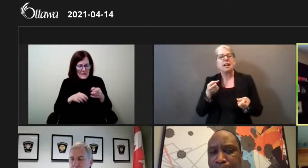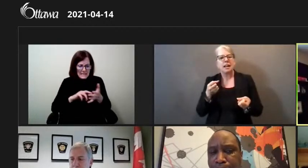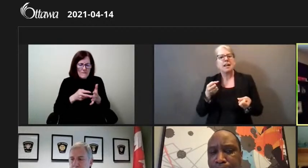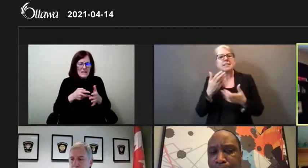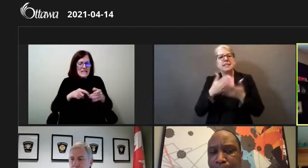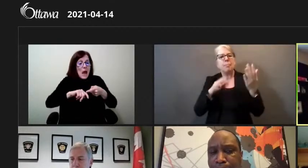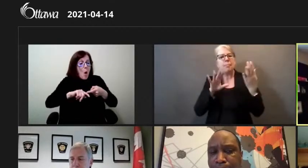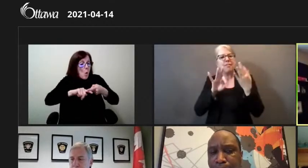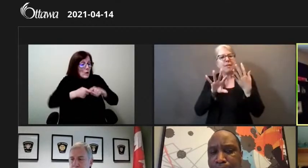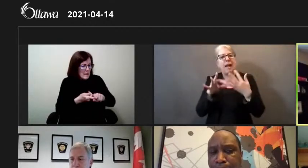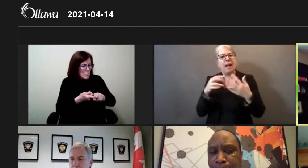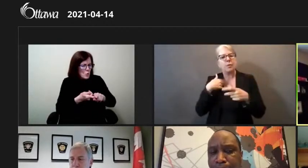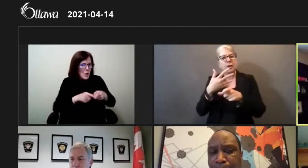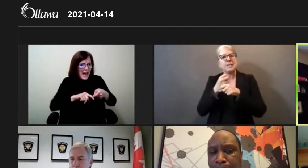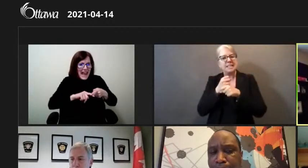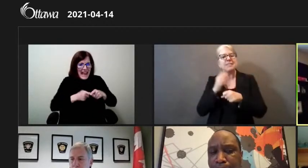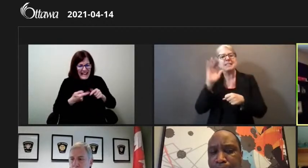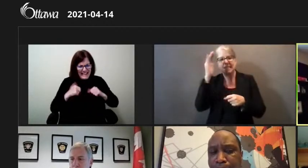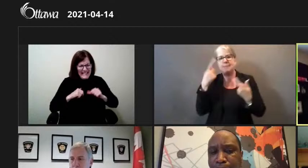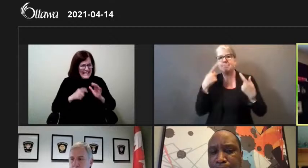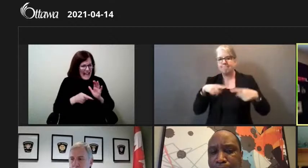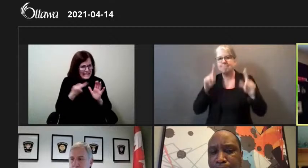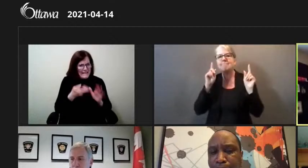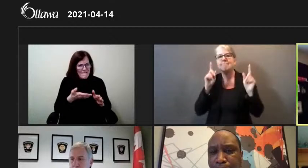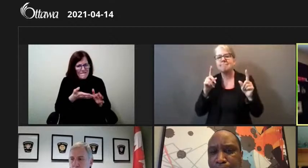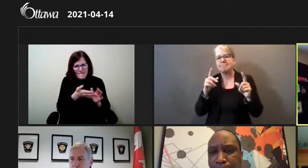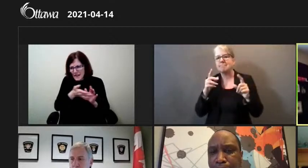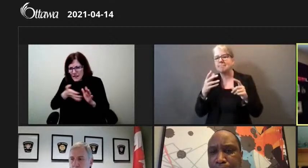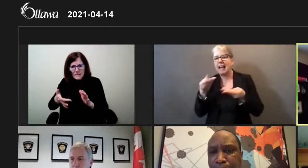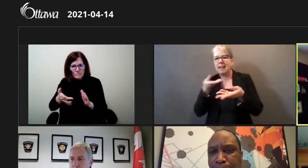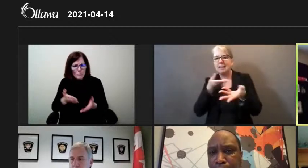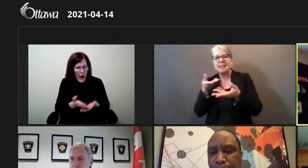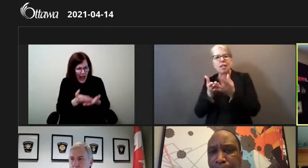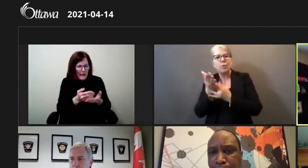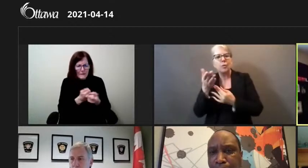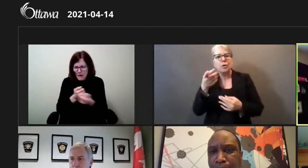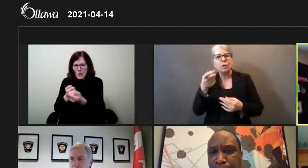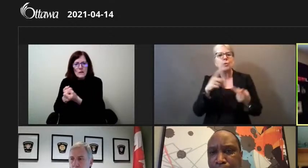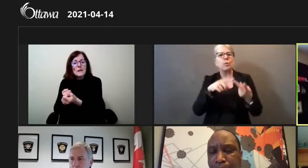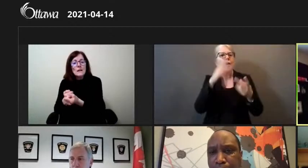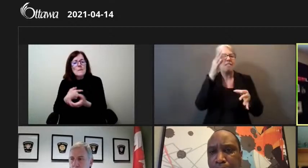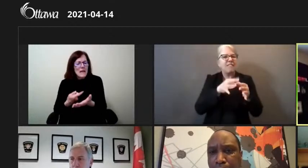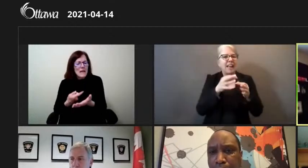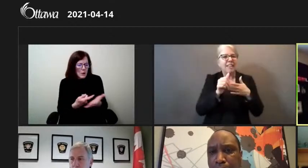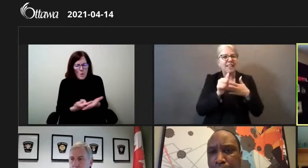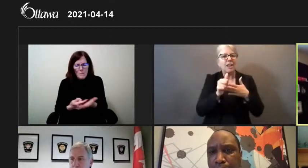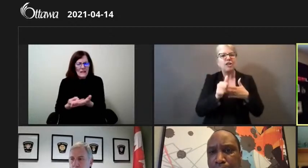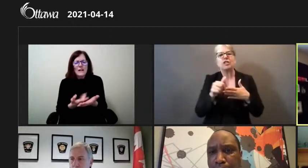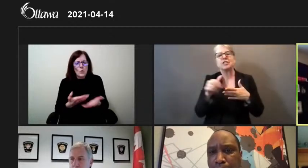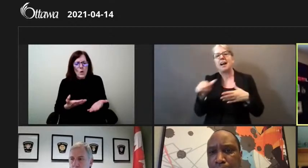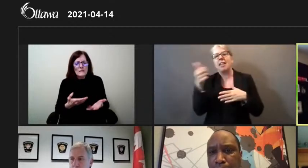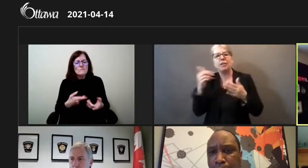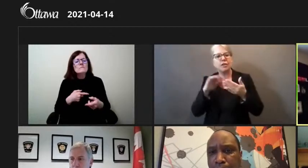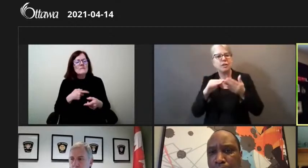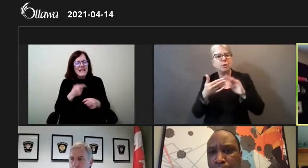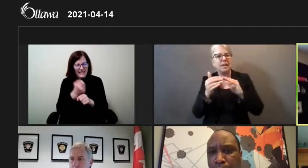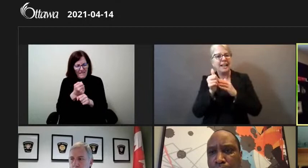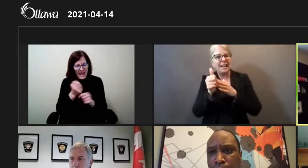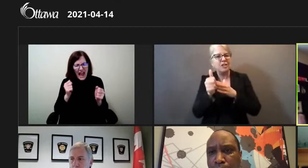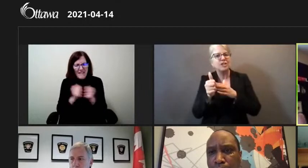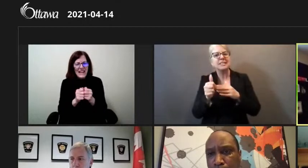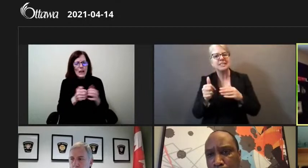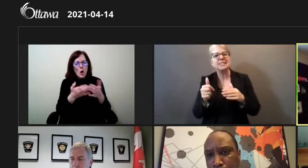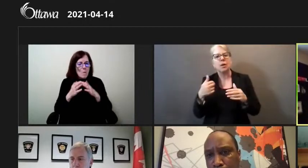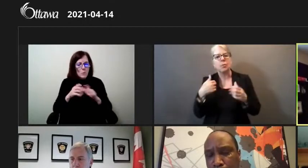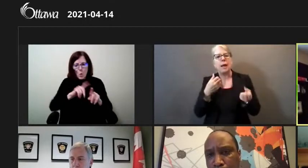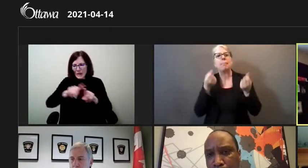had is working through people such as yourself, through faith leaders, other community leaders, and we had many